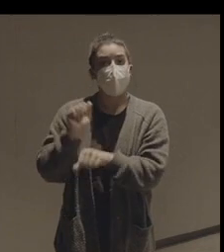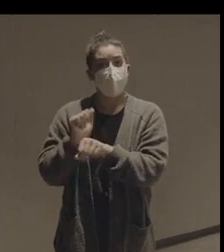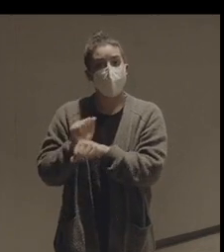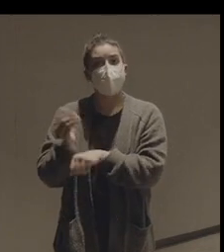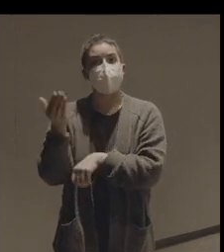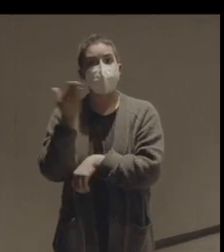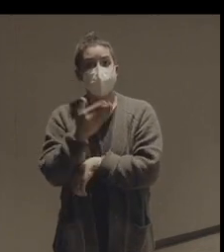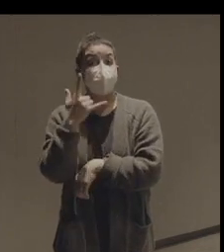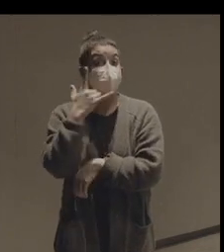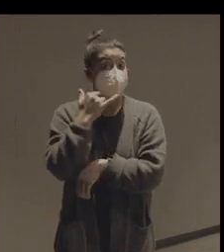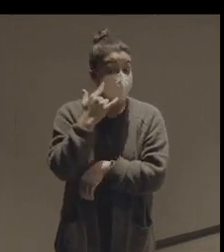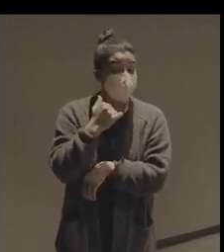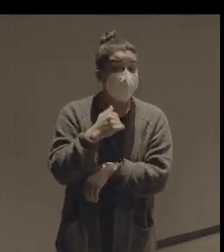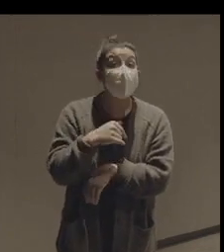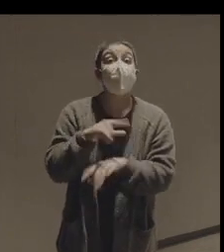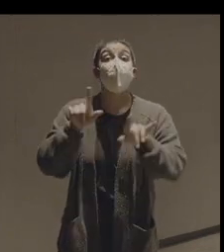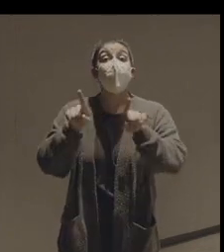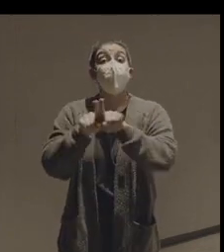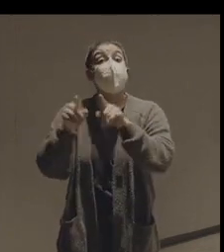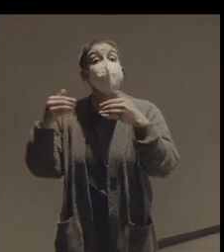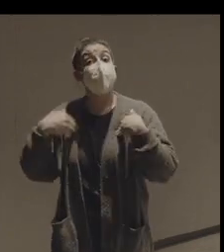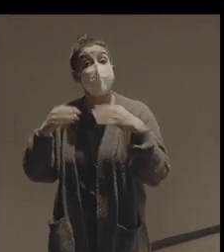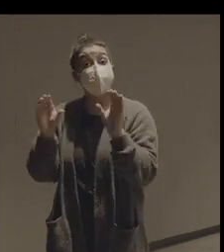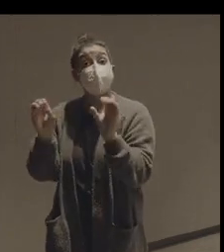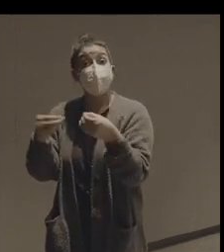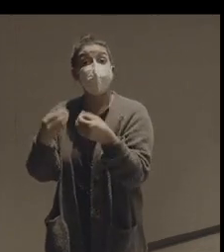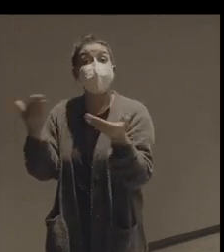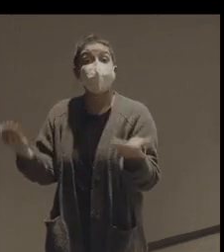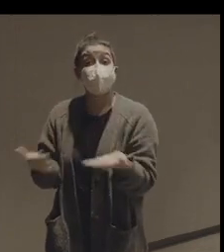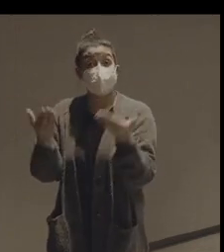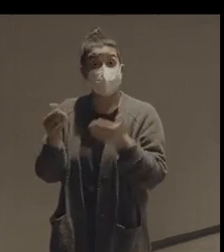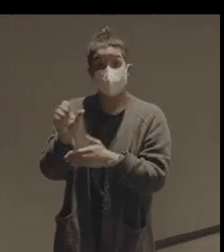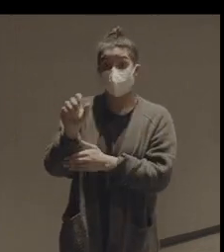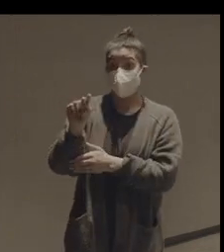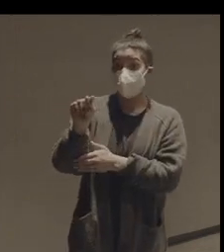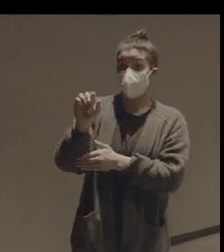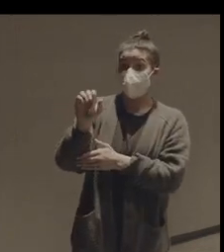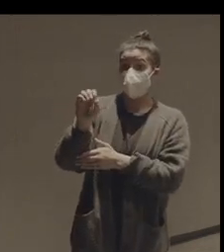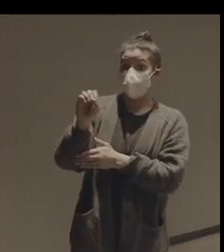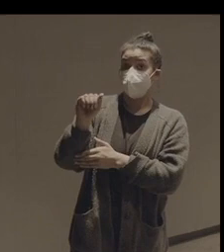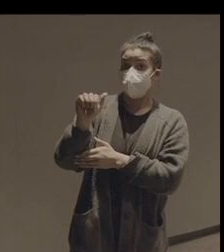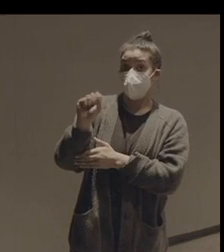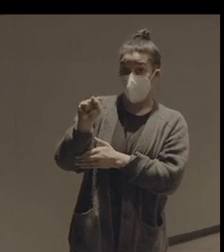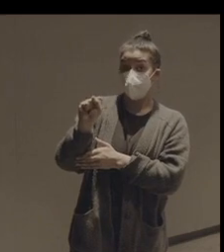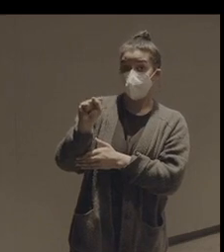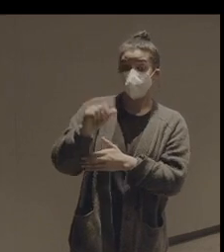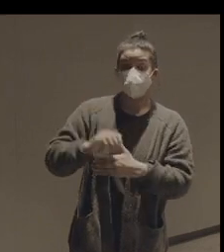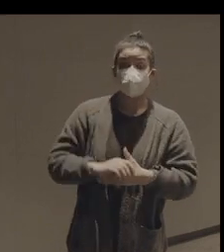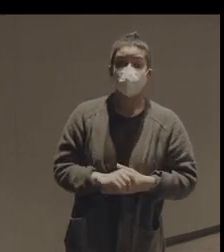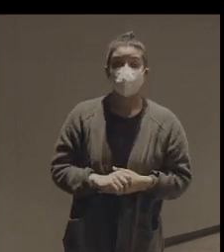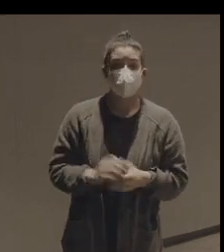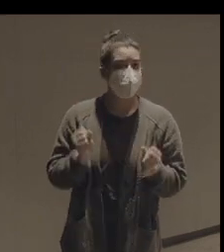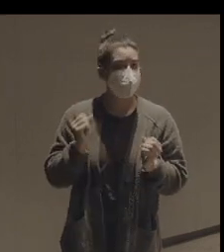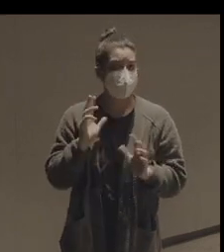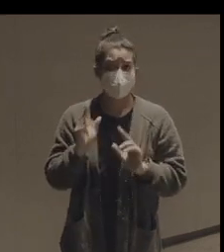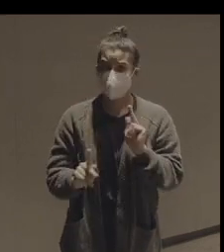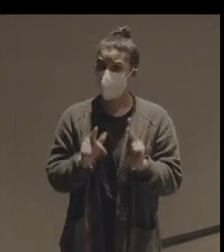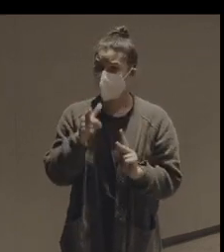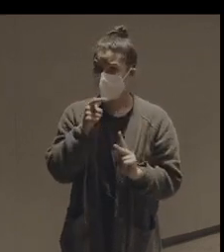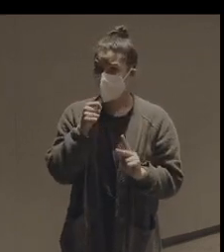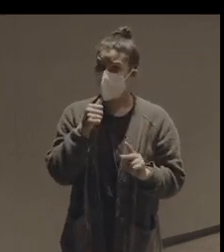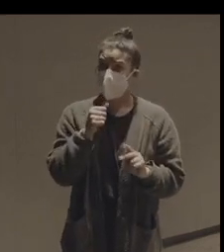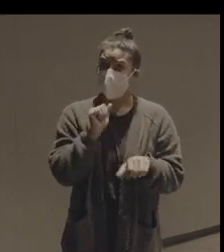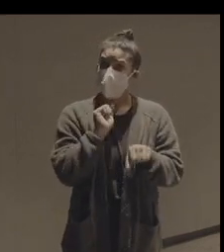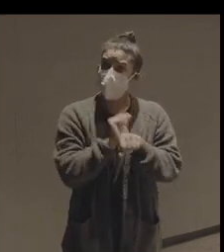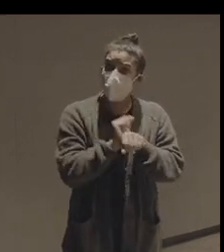here in Taos. And there's quite a lot of crossover between artists who lived and worked in California and who live here either part-time or